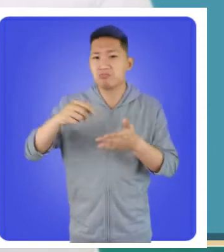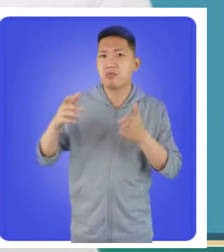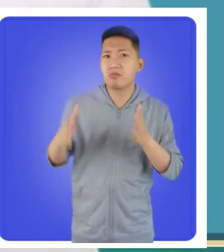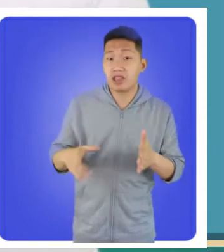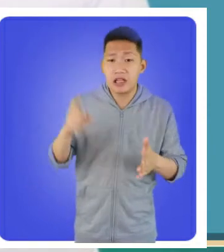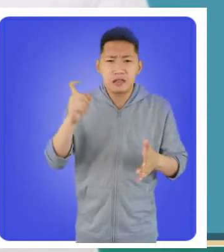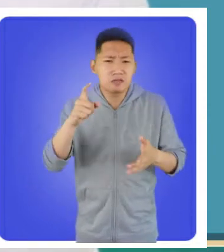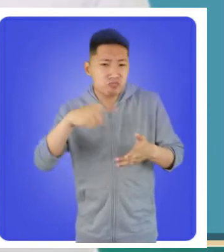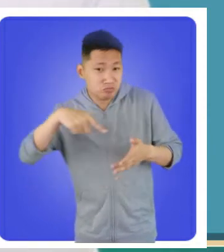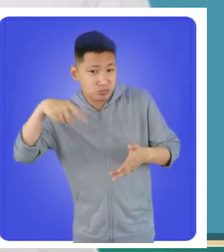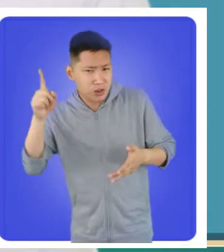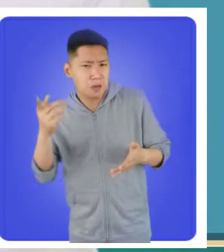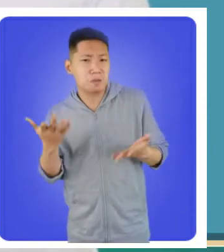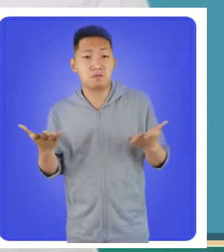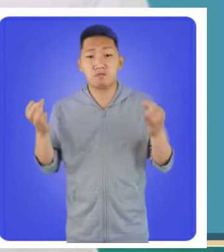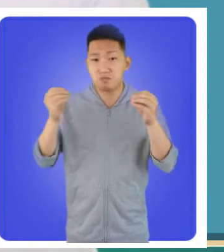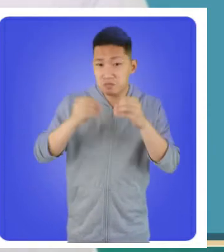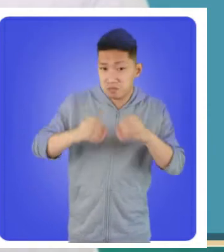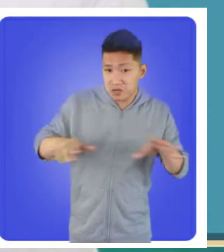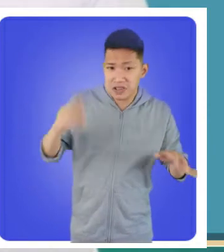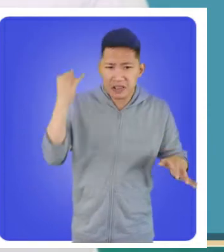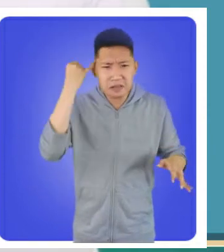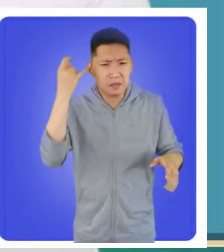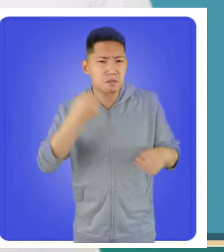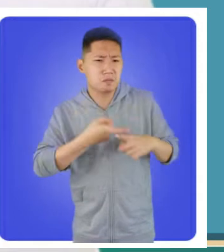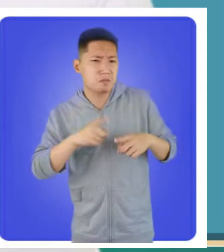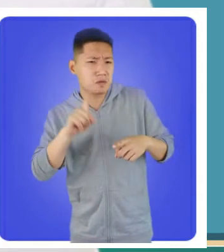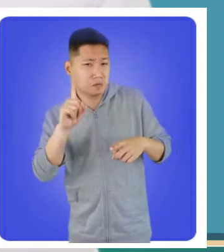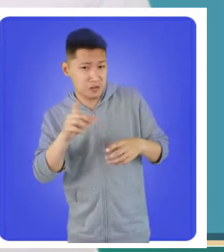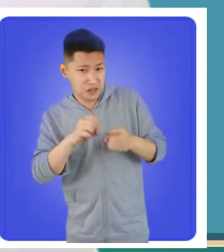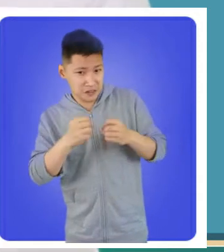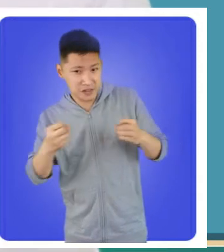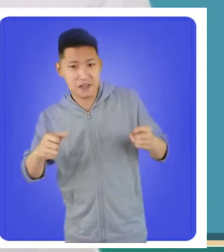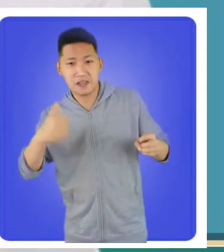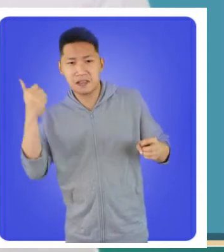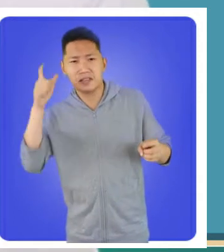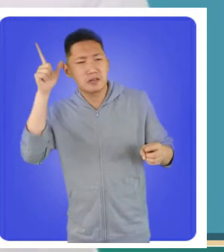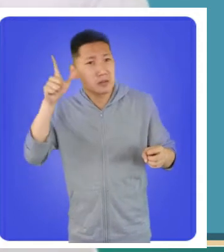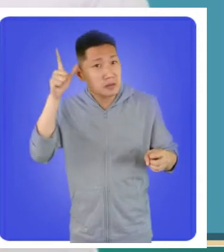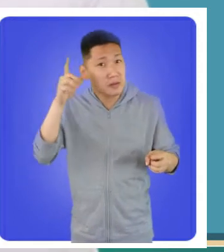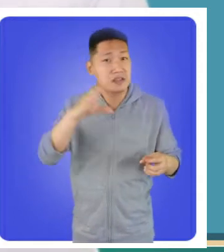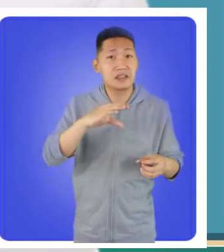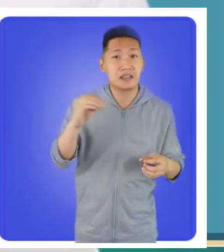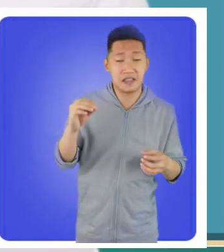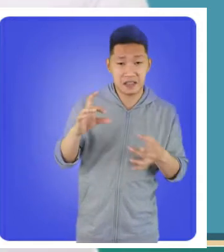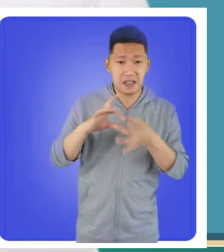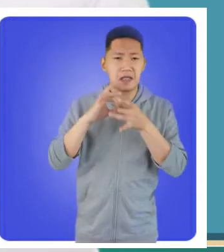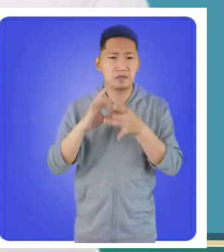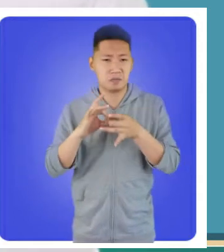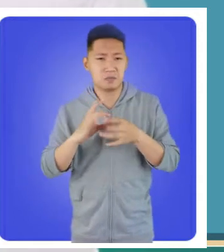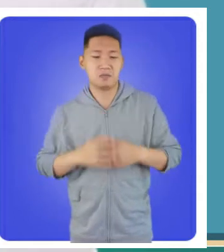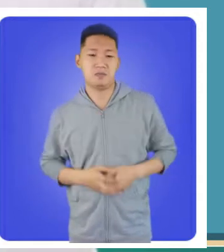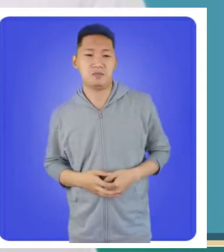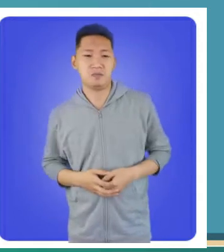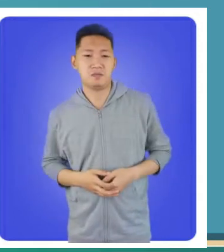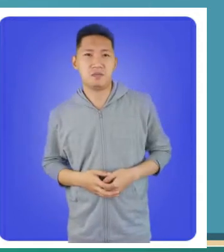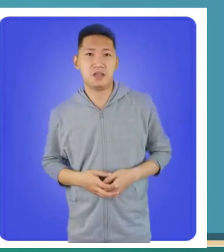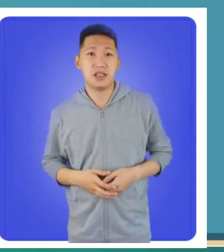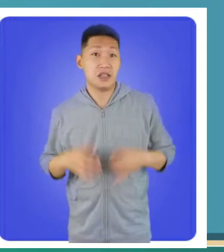must also check whether the flow of idea from one sentence to another is logical and